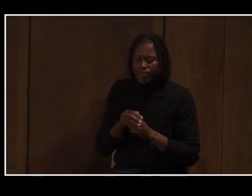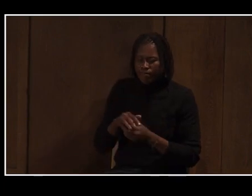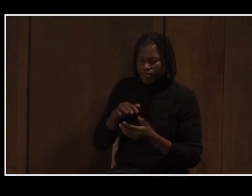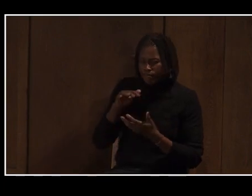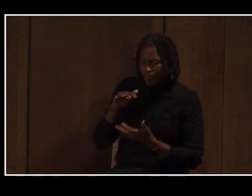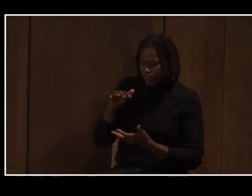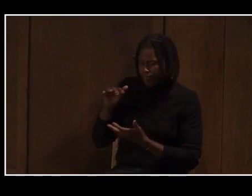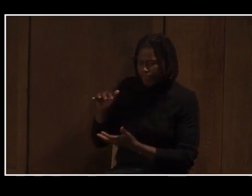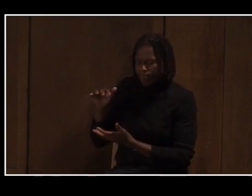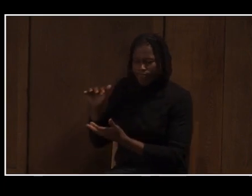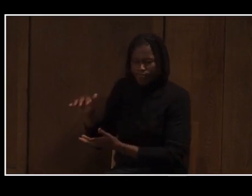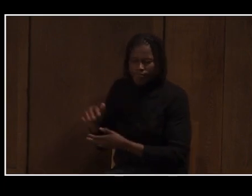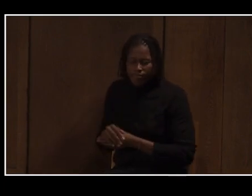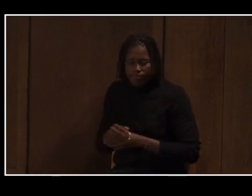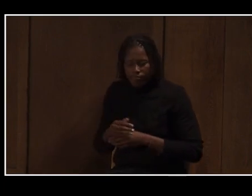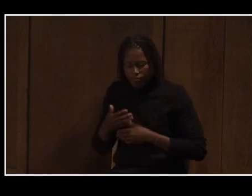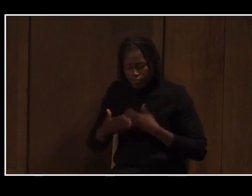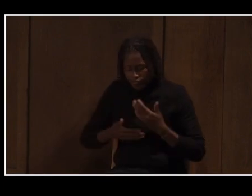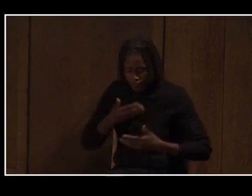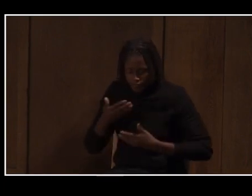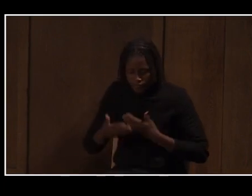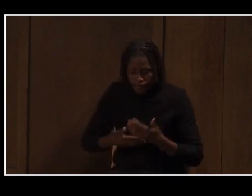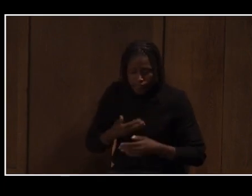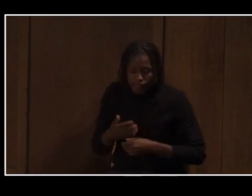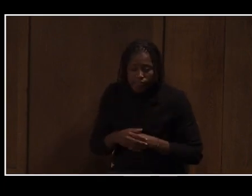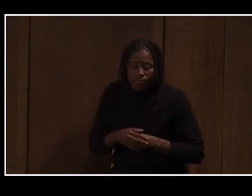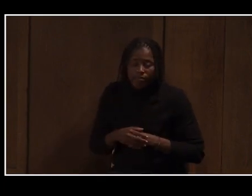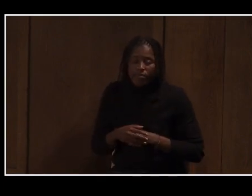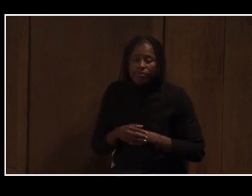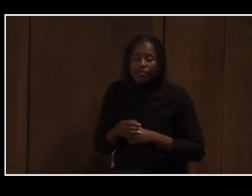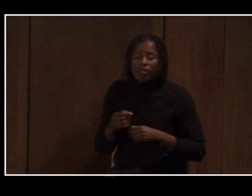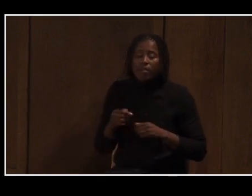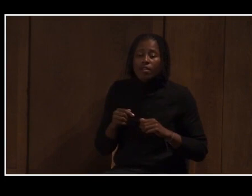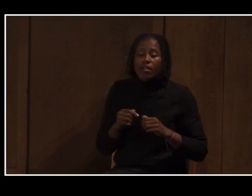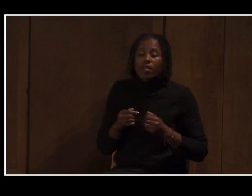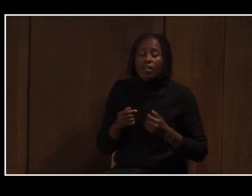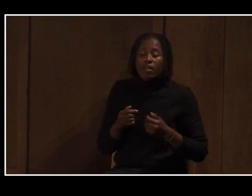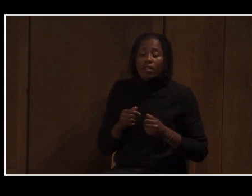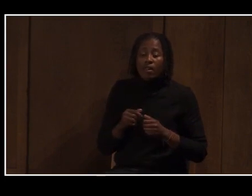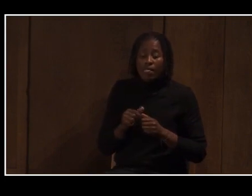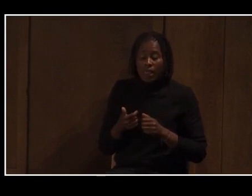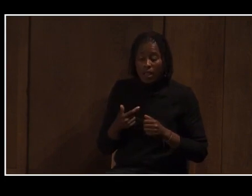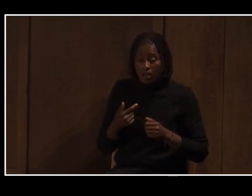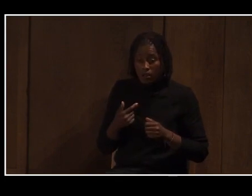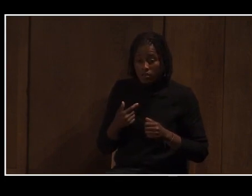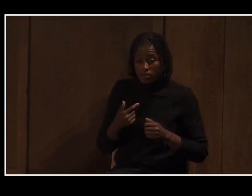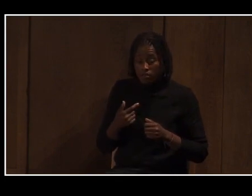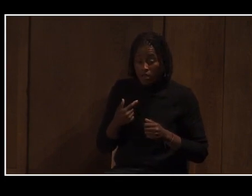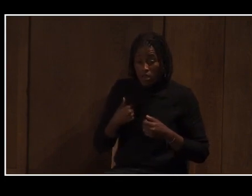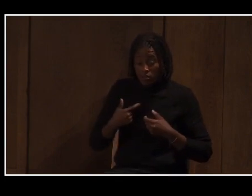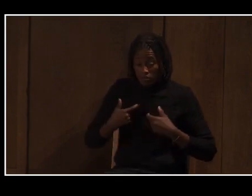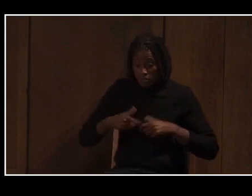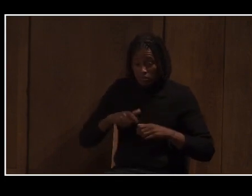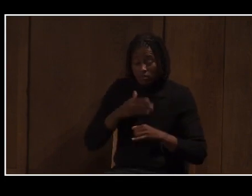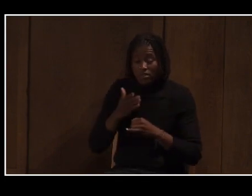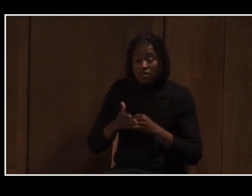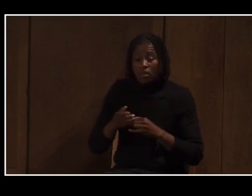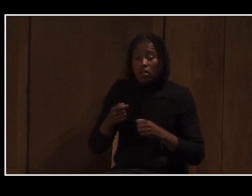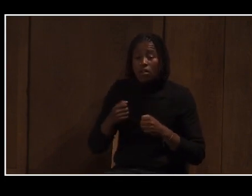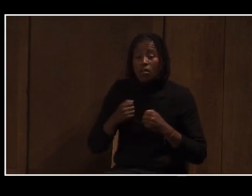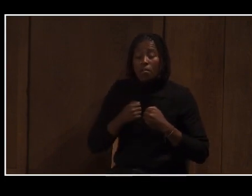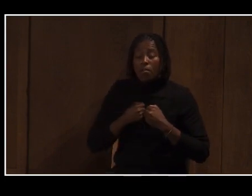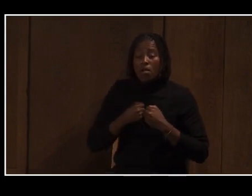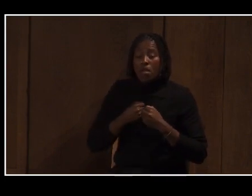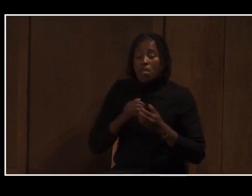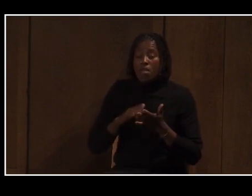algorithmic. I did this until I reached the final crit of my fine art master's degree, and my tutors instructed me to speak less